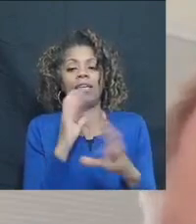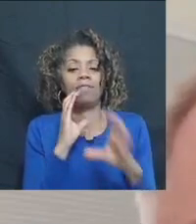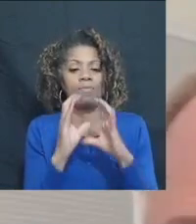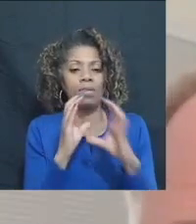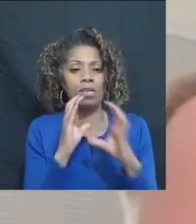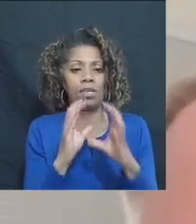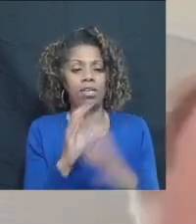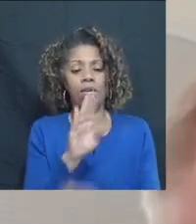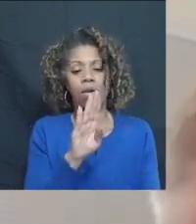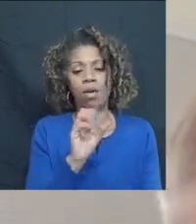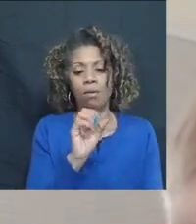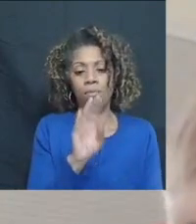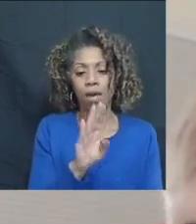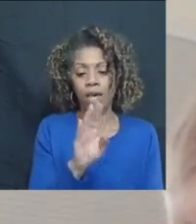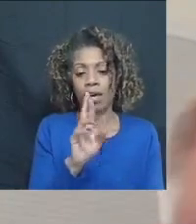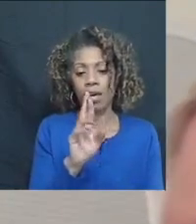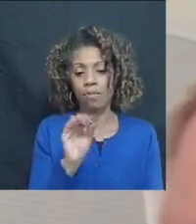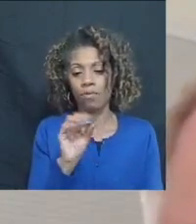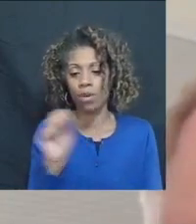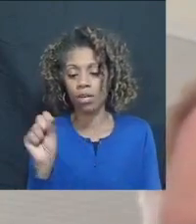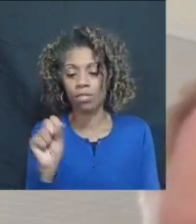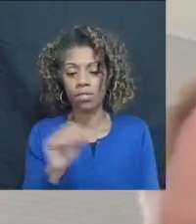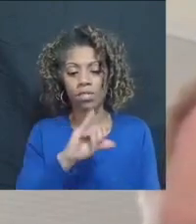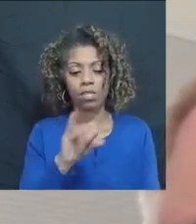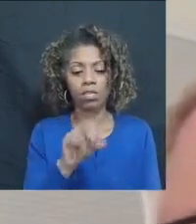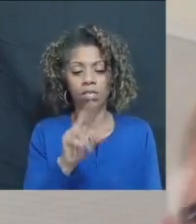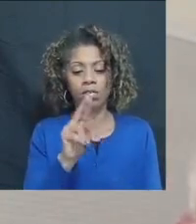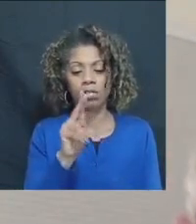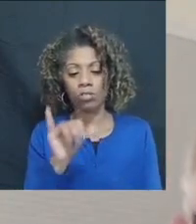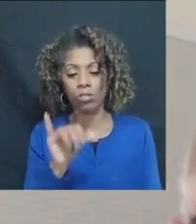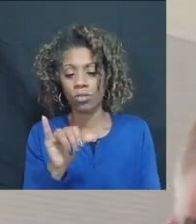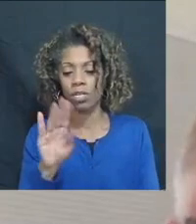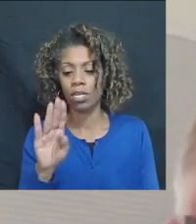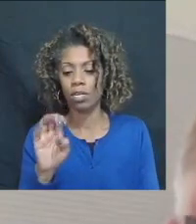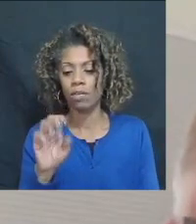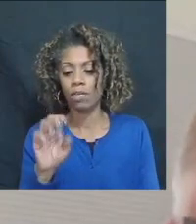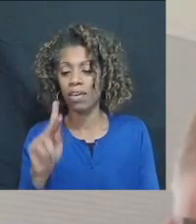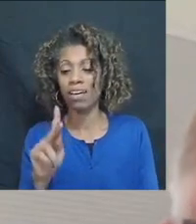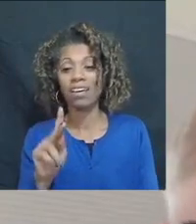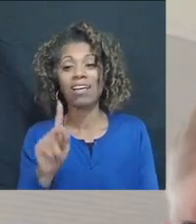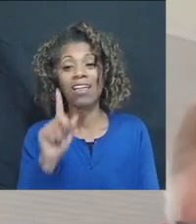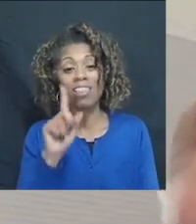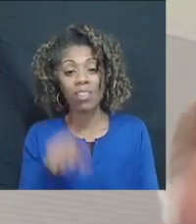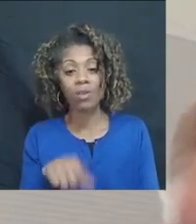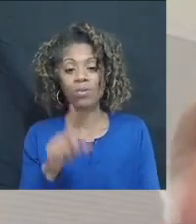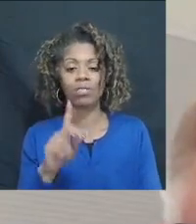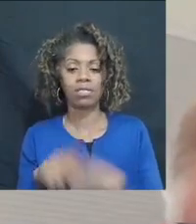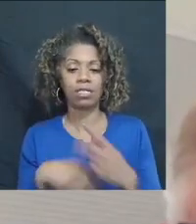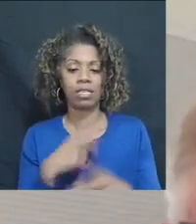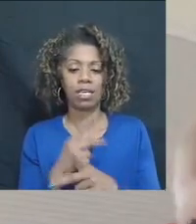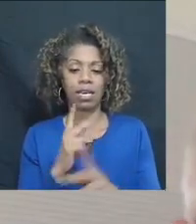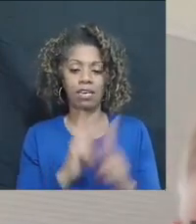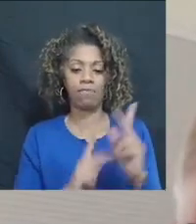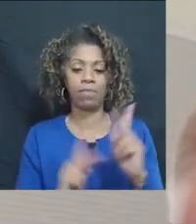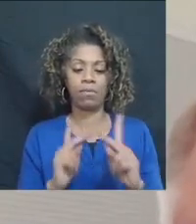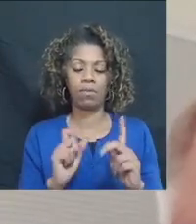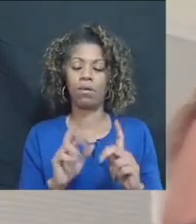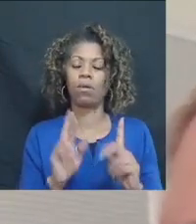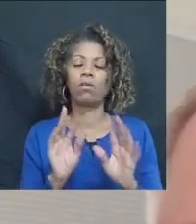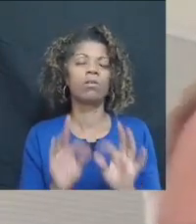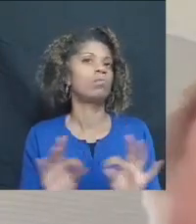California Endowment, Judy Belk at Wellness, those kind of people, I think, are just vitally important. And